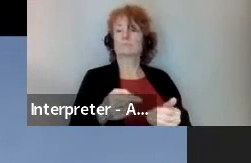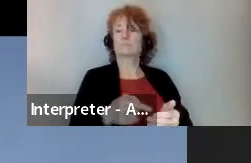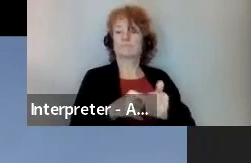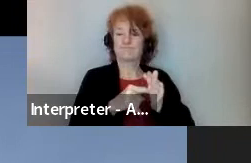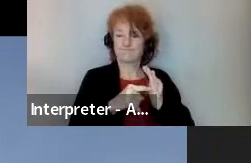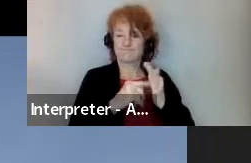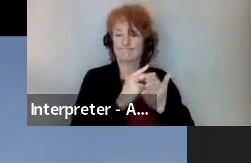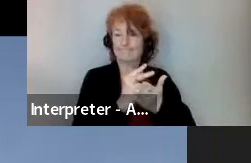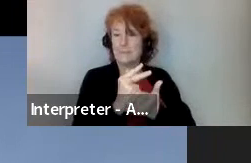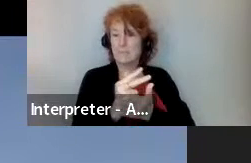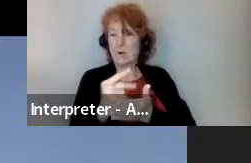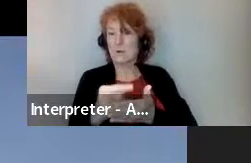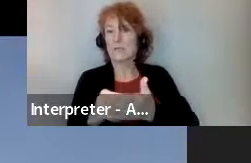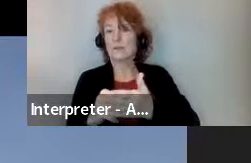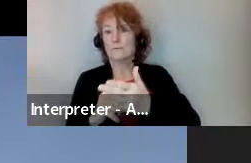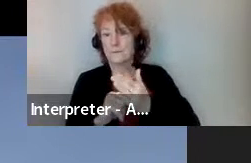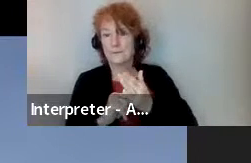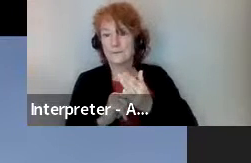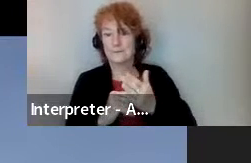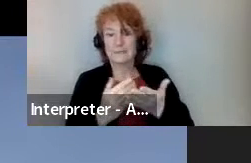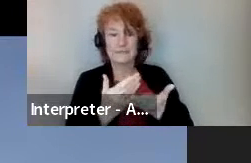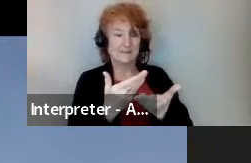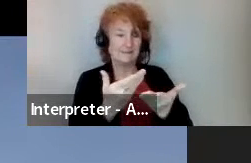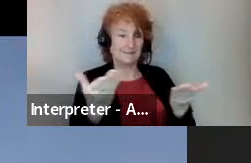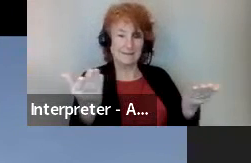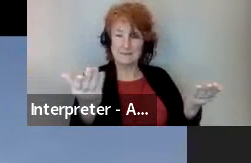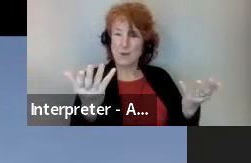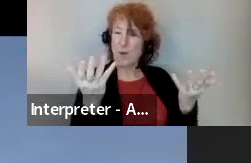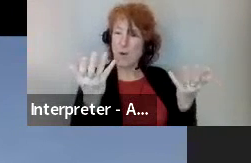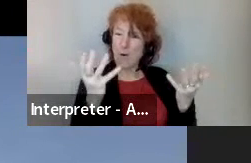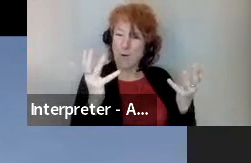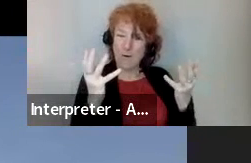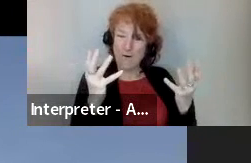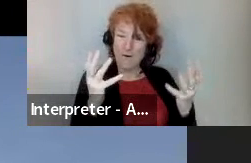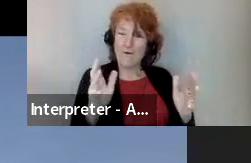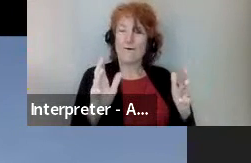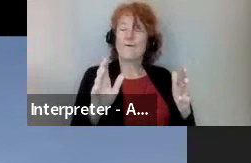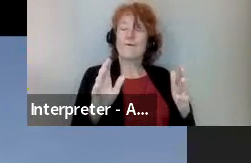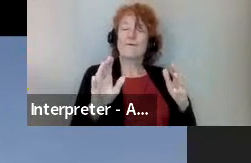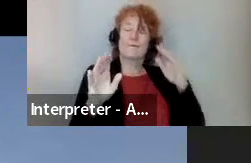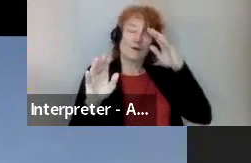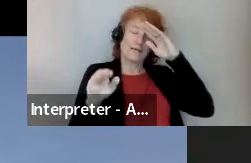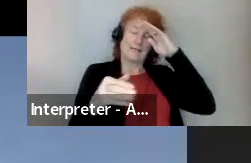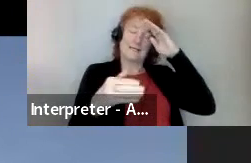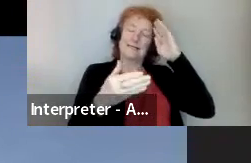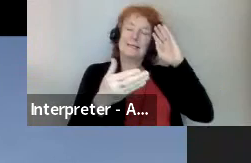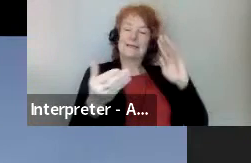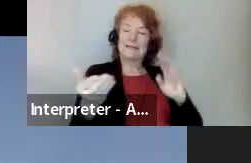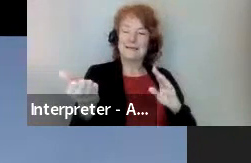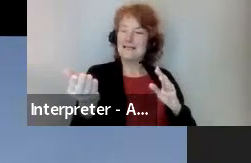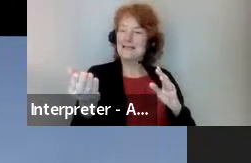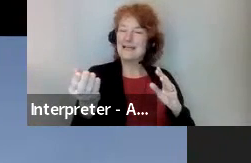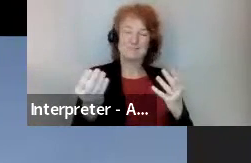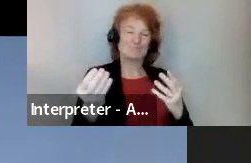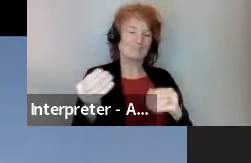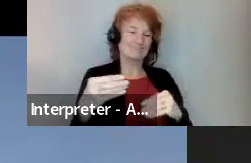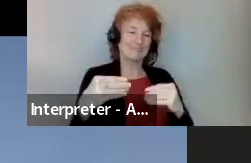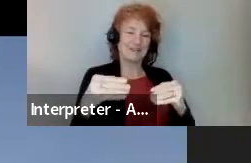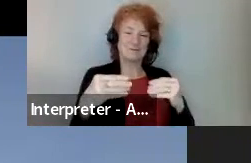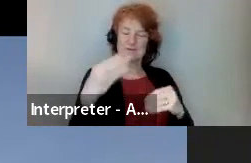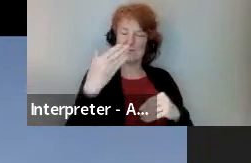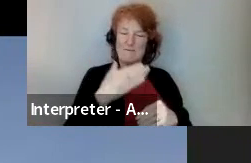underused commercial storefronts. It's nominally already allowed for those buildings to redevelop as a mixed-use apartment, but it's practically impossible for them to do